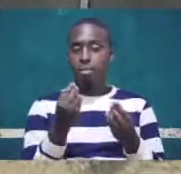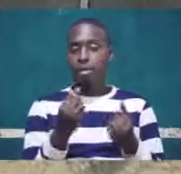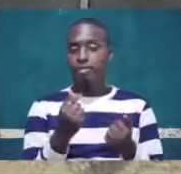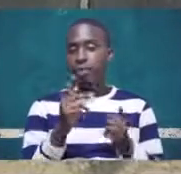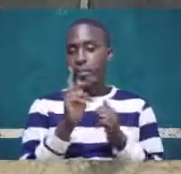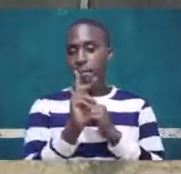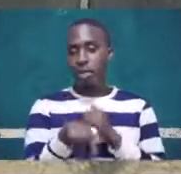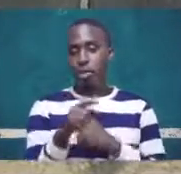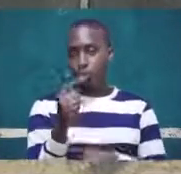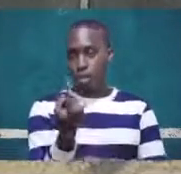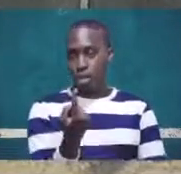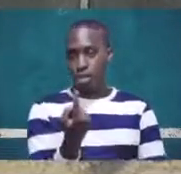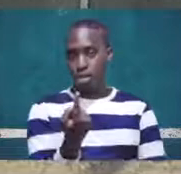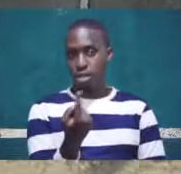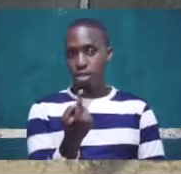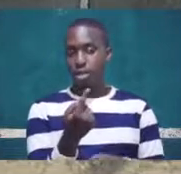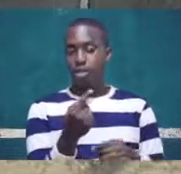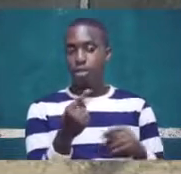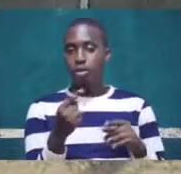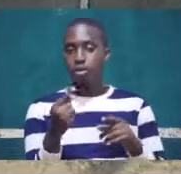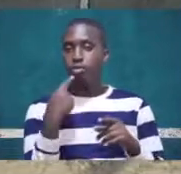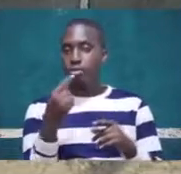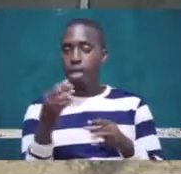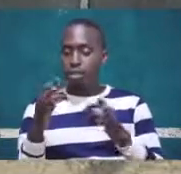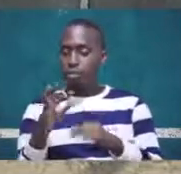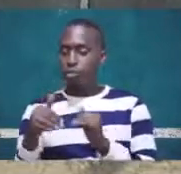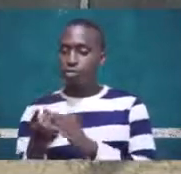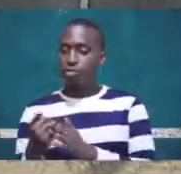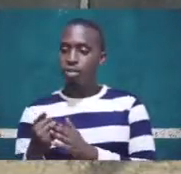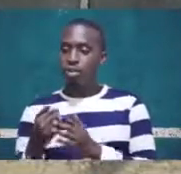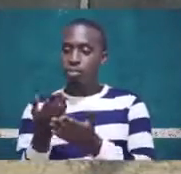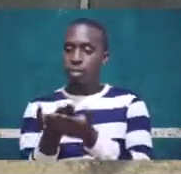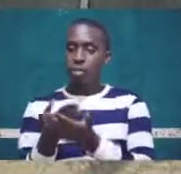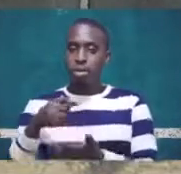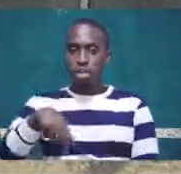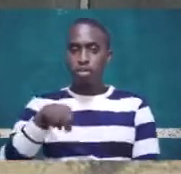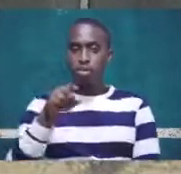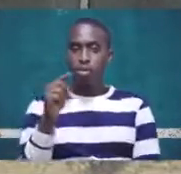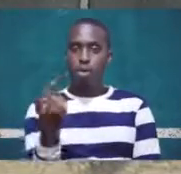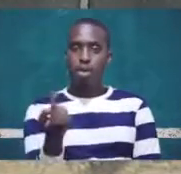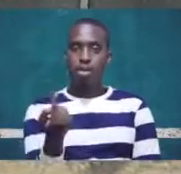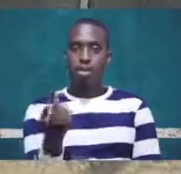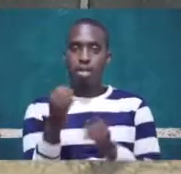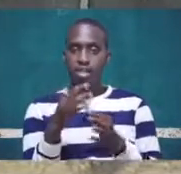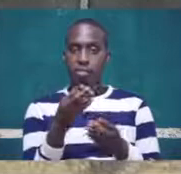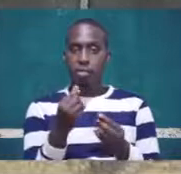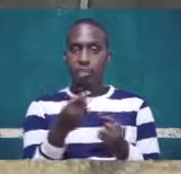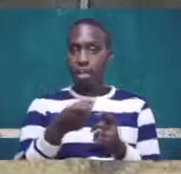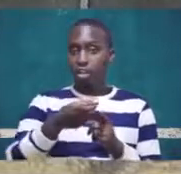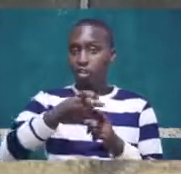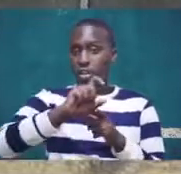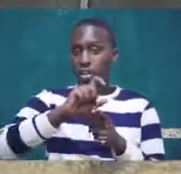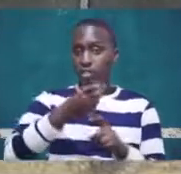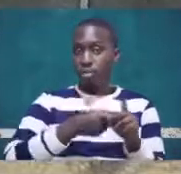P1, the quantity demanded was Q1. So even if now the price increases